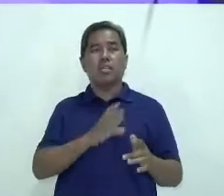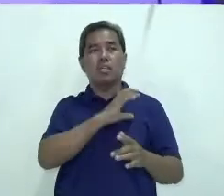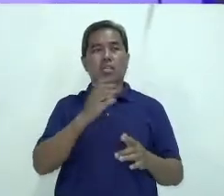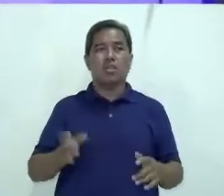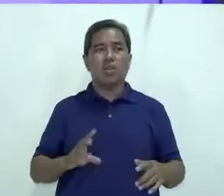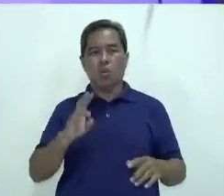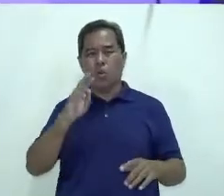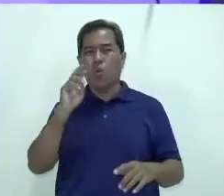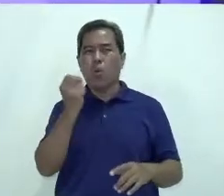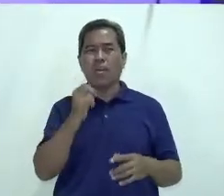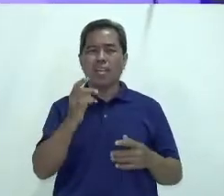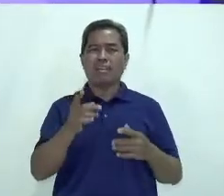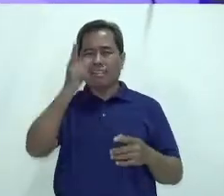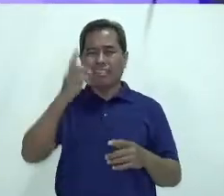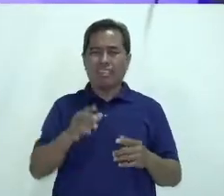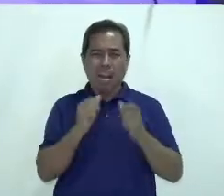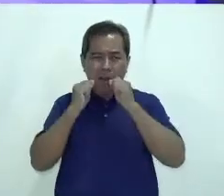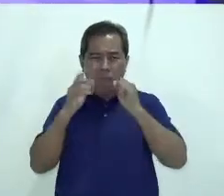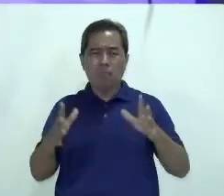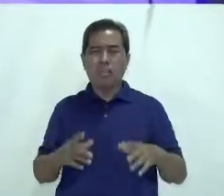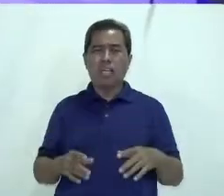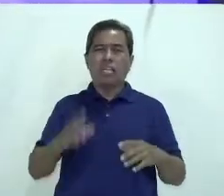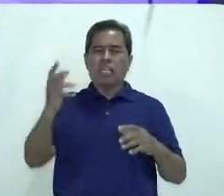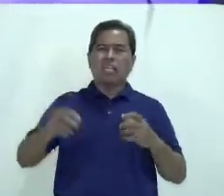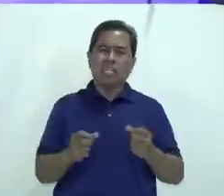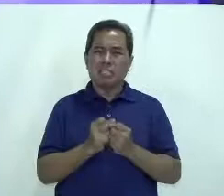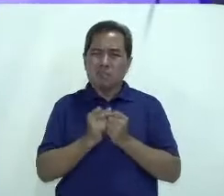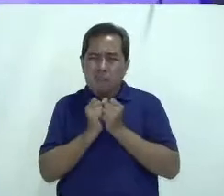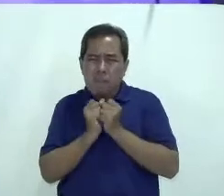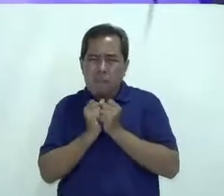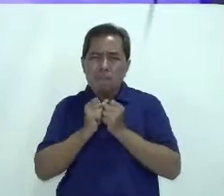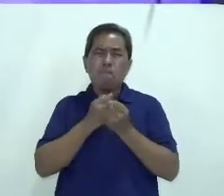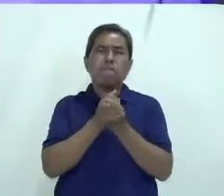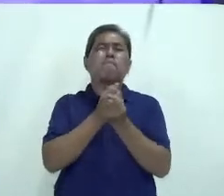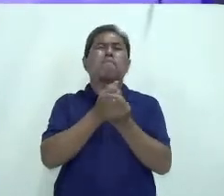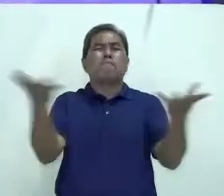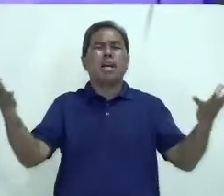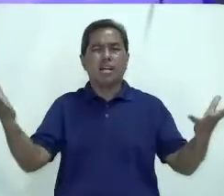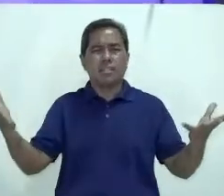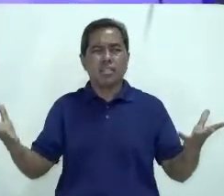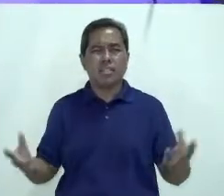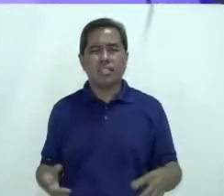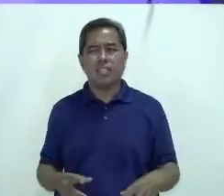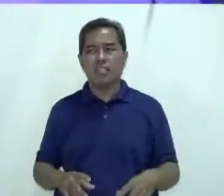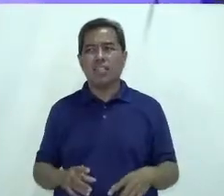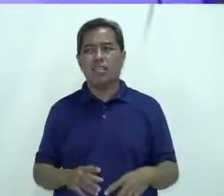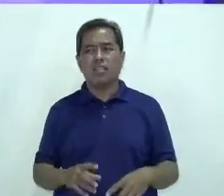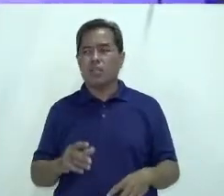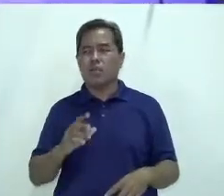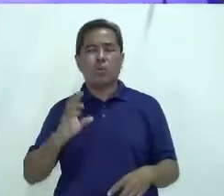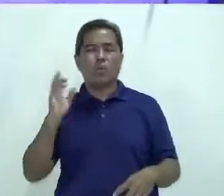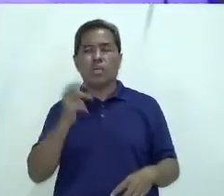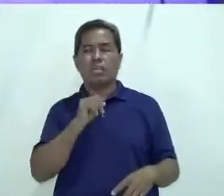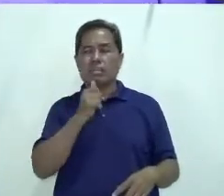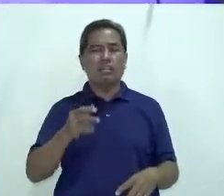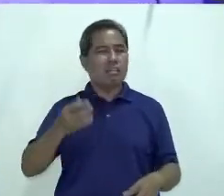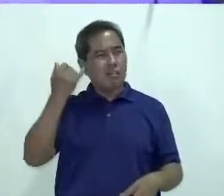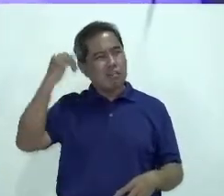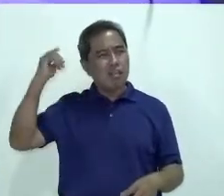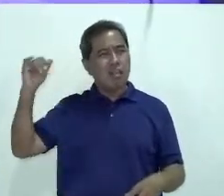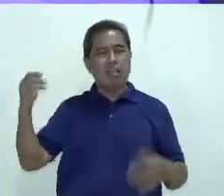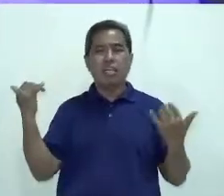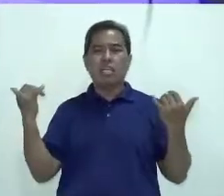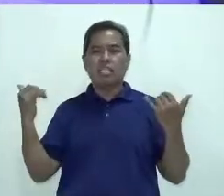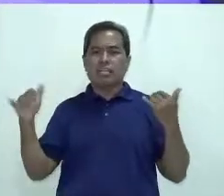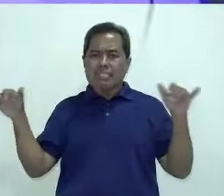He multiplies that beyond what we could ask or even think of. And today, that is what God wants to